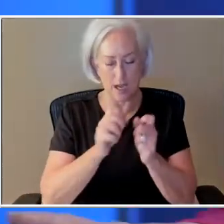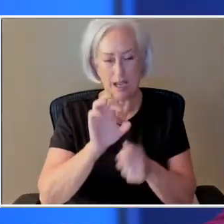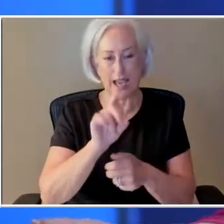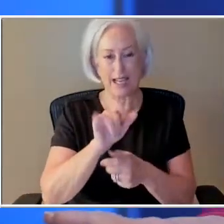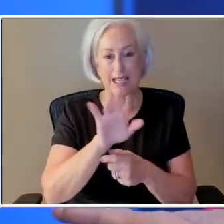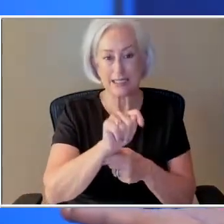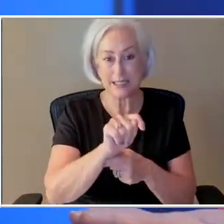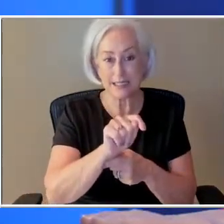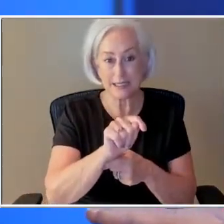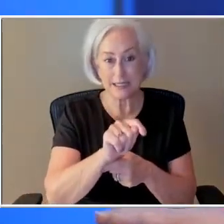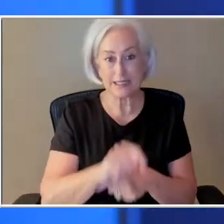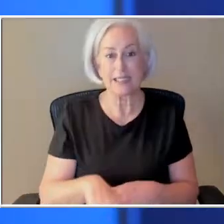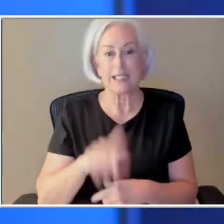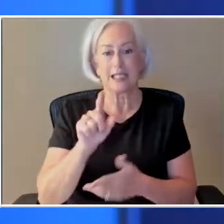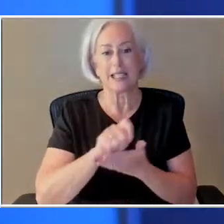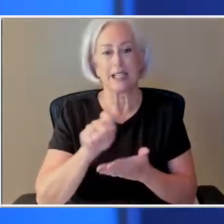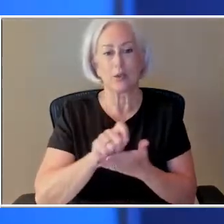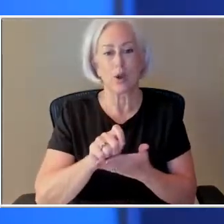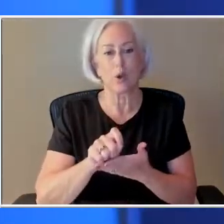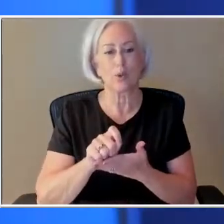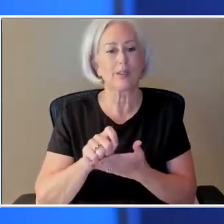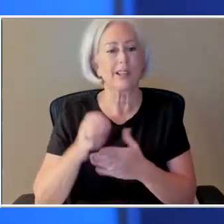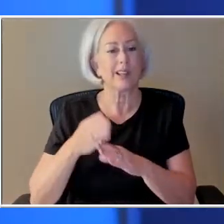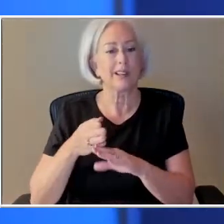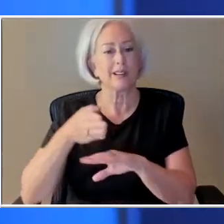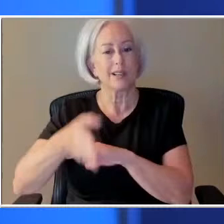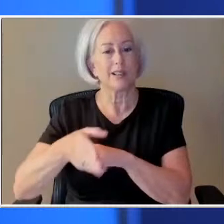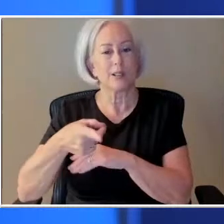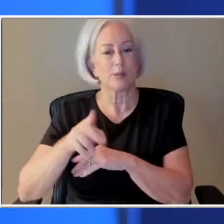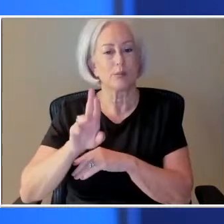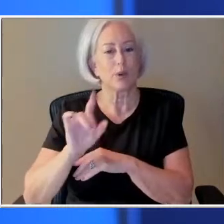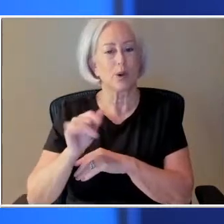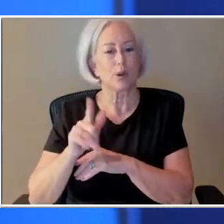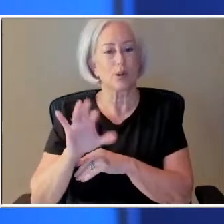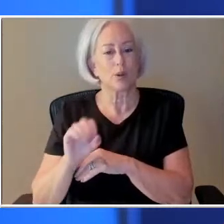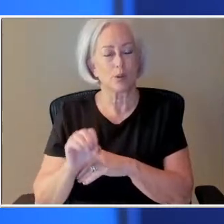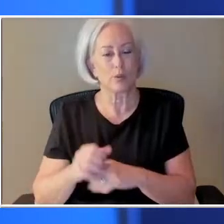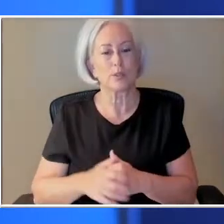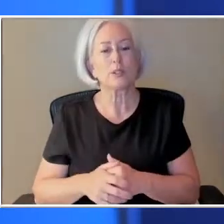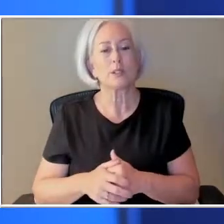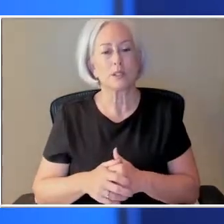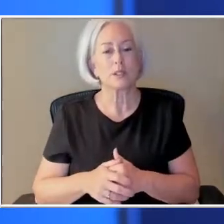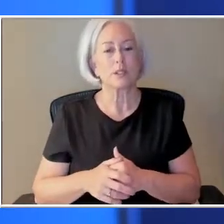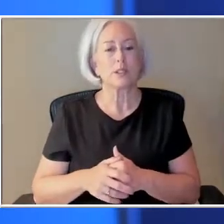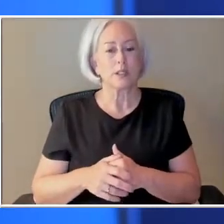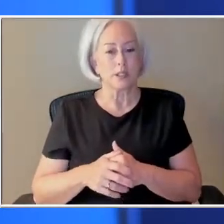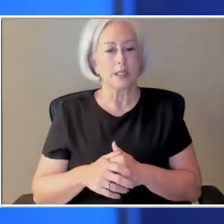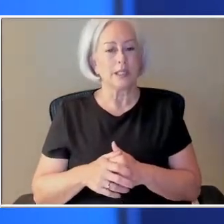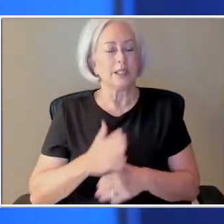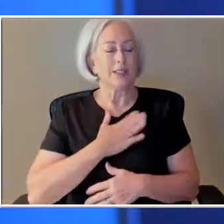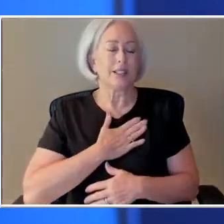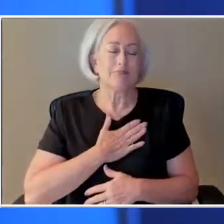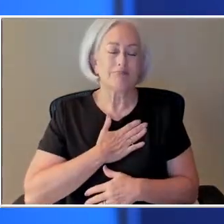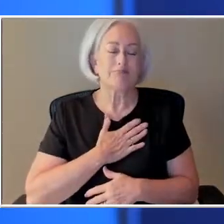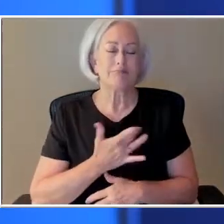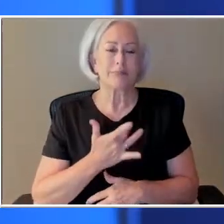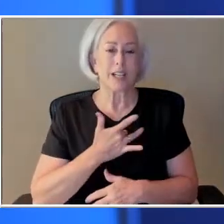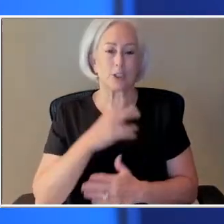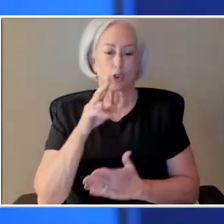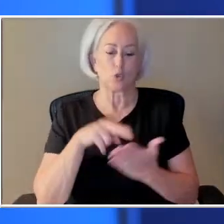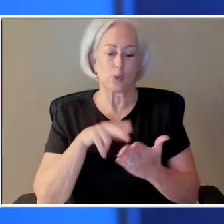he wrote the afterword, and it was, I mean, so touching. You know, for me to read it, I was just